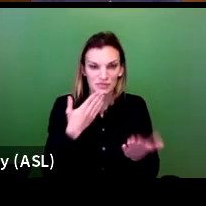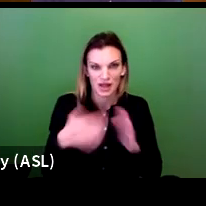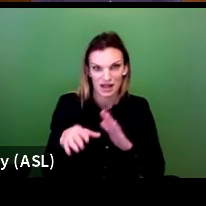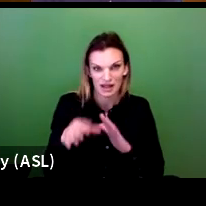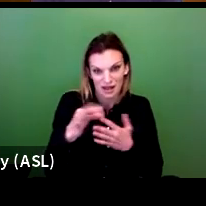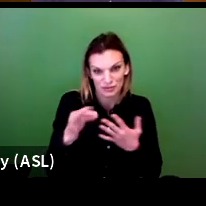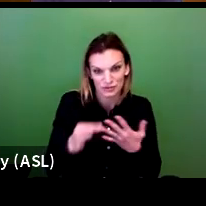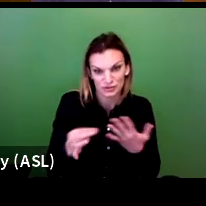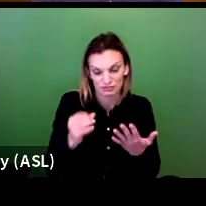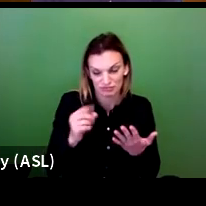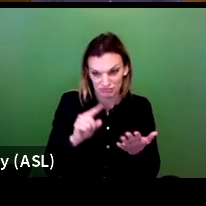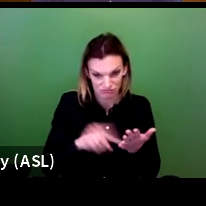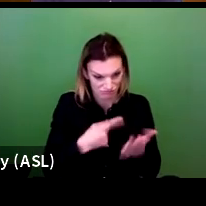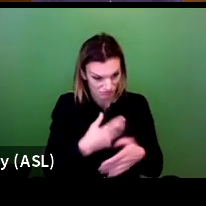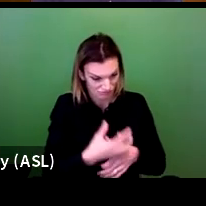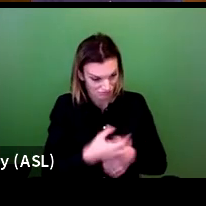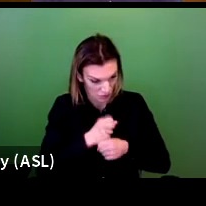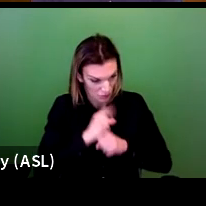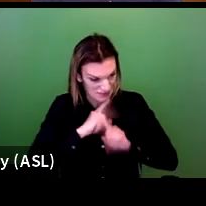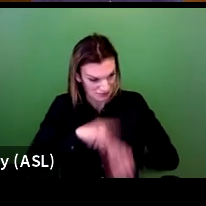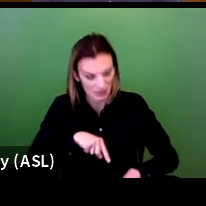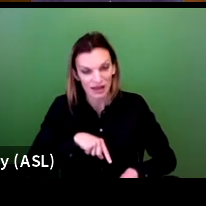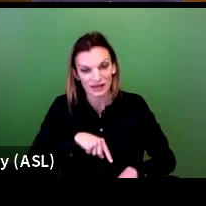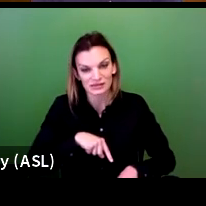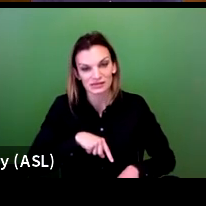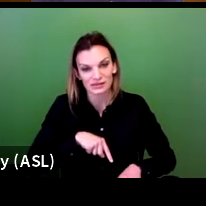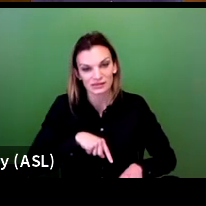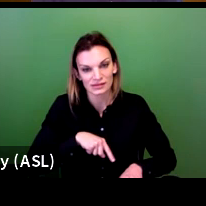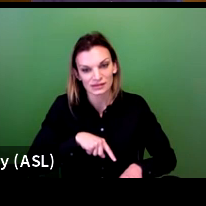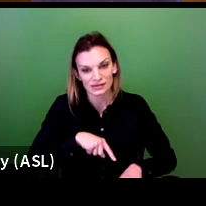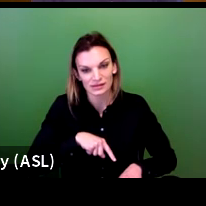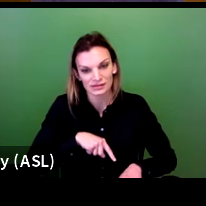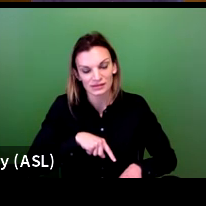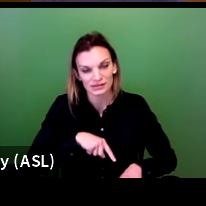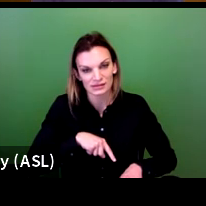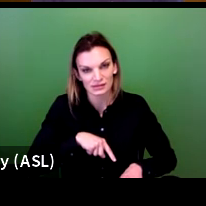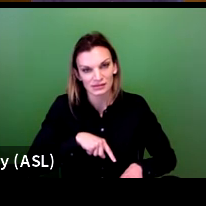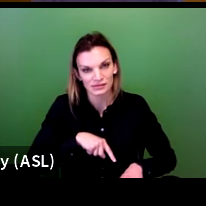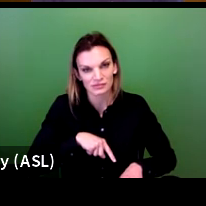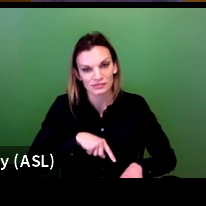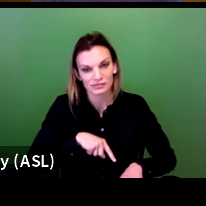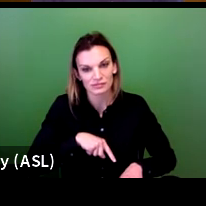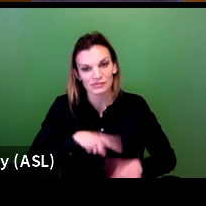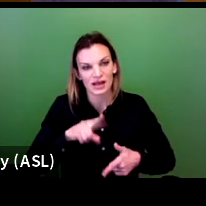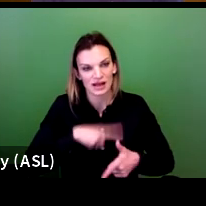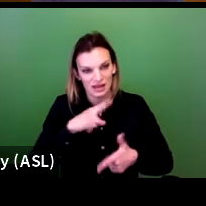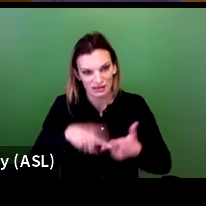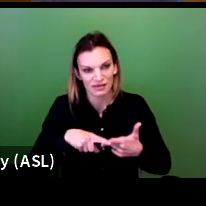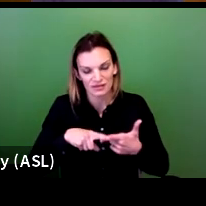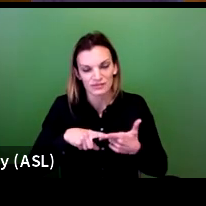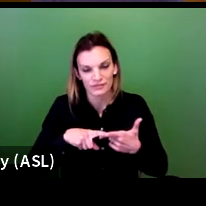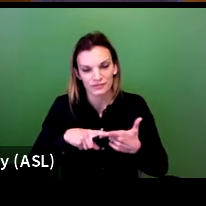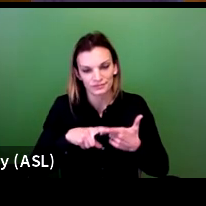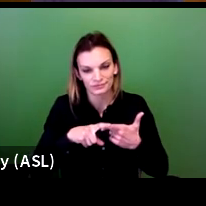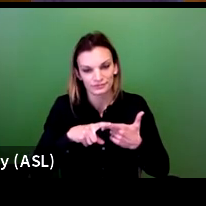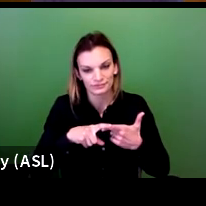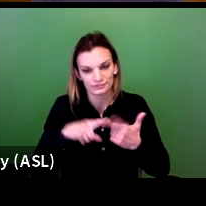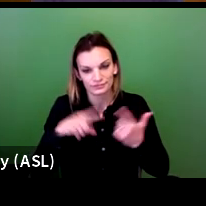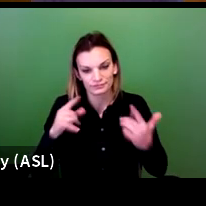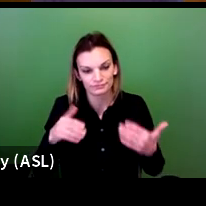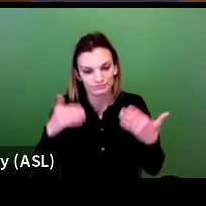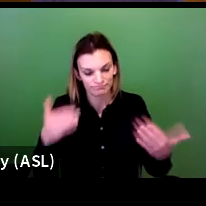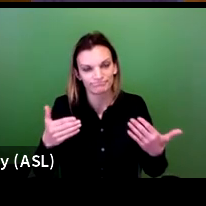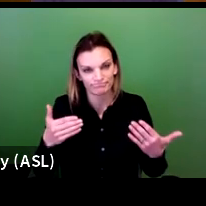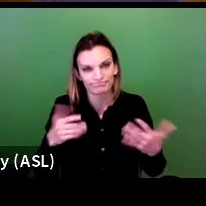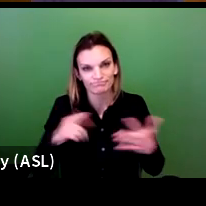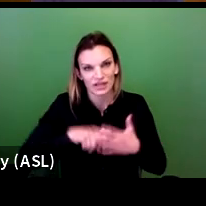all the responses come in, we've already been directed by you all to do an initial sorting